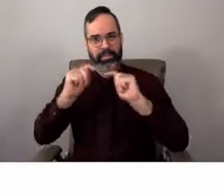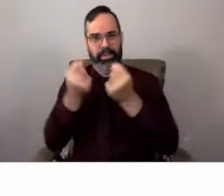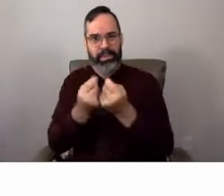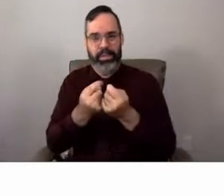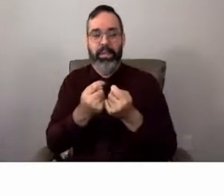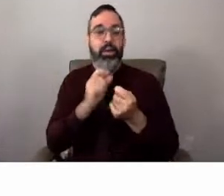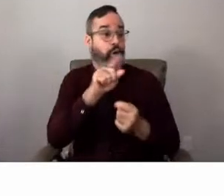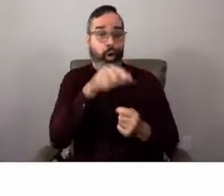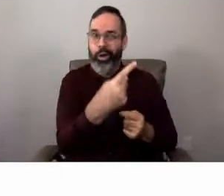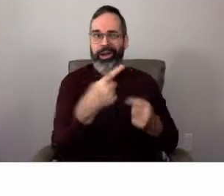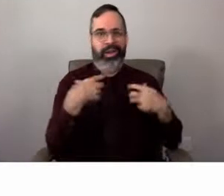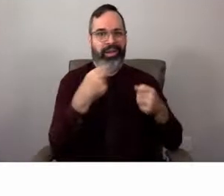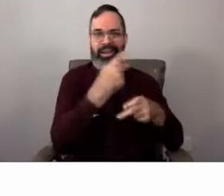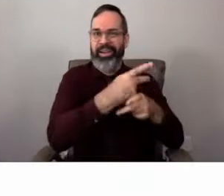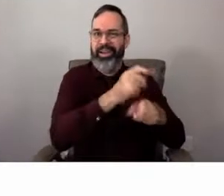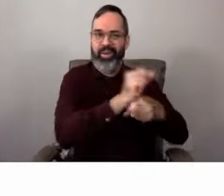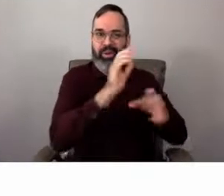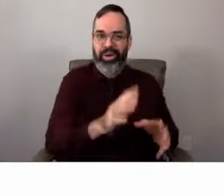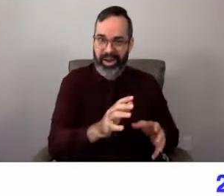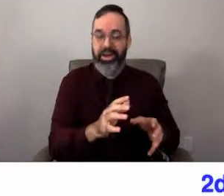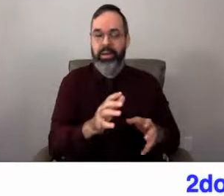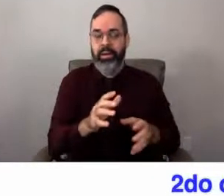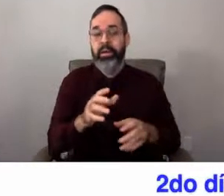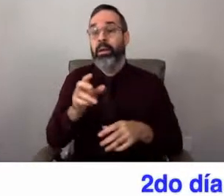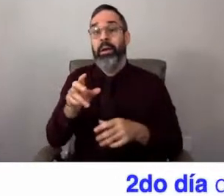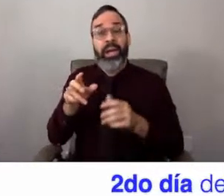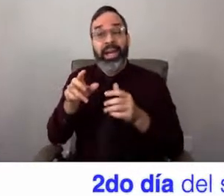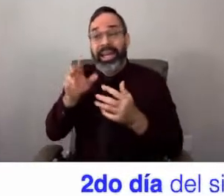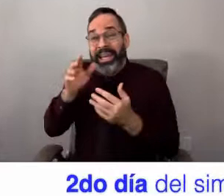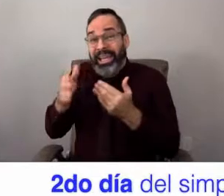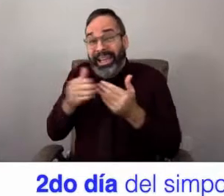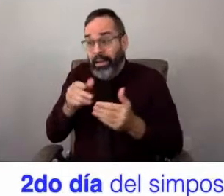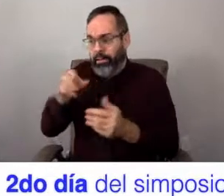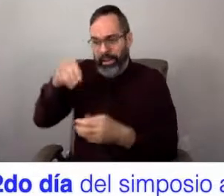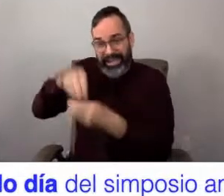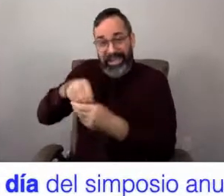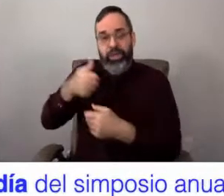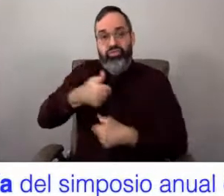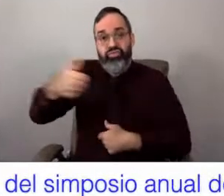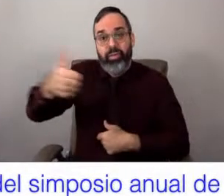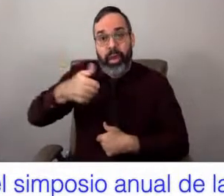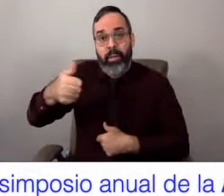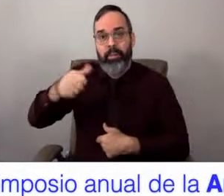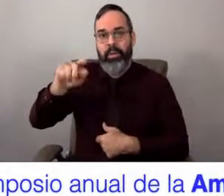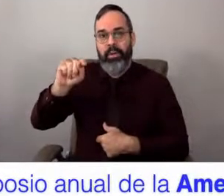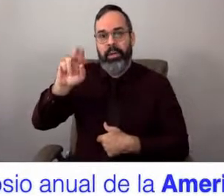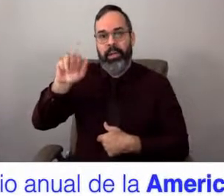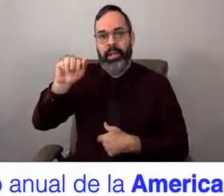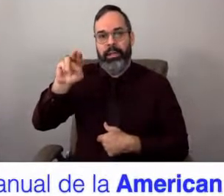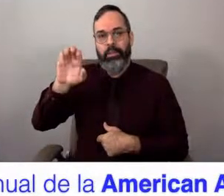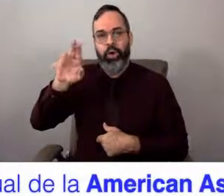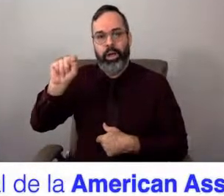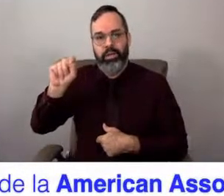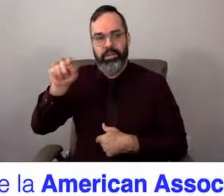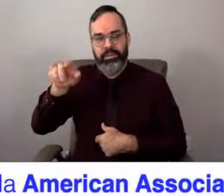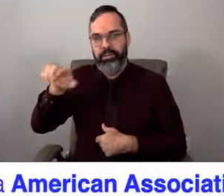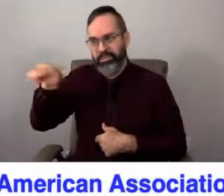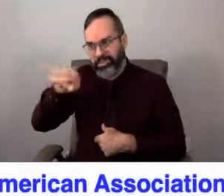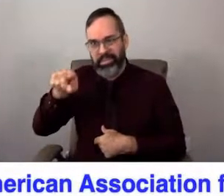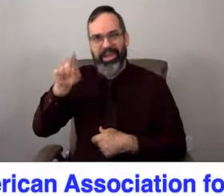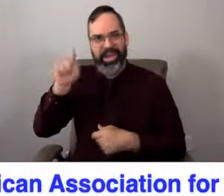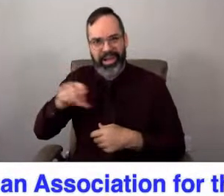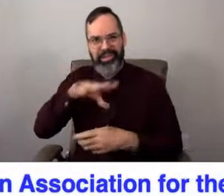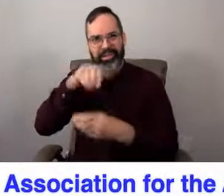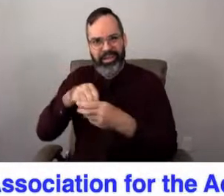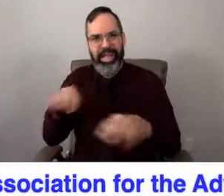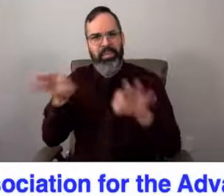others who work even in the transport sector, to ensure that everyone understands how to wear their mask appropriately, the importance of